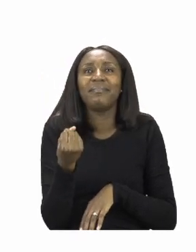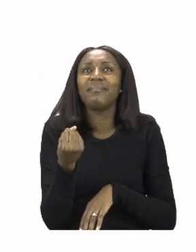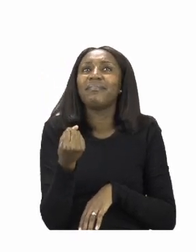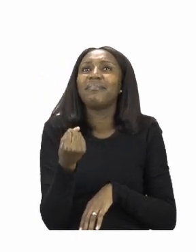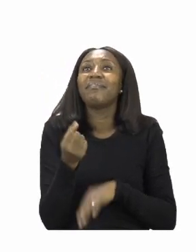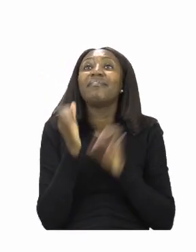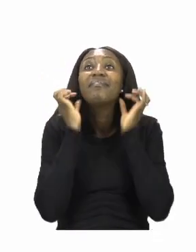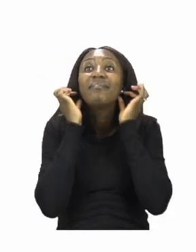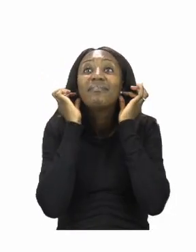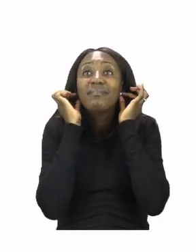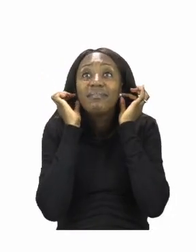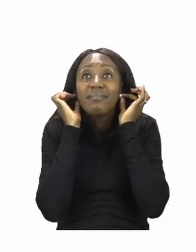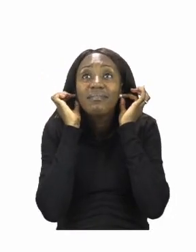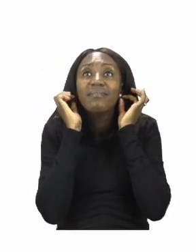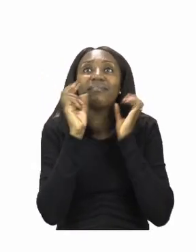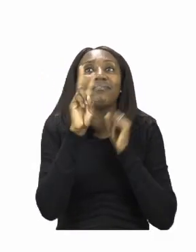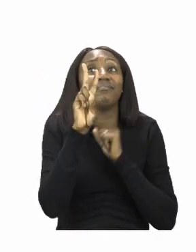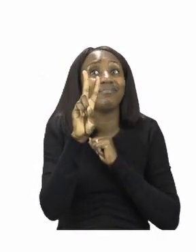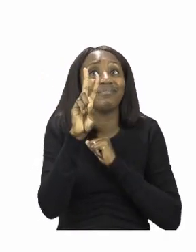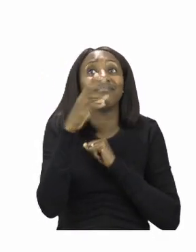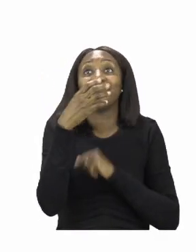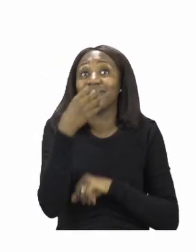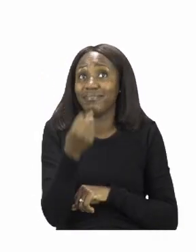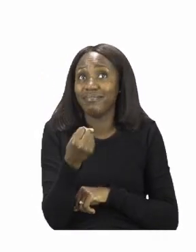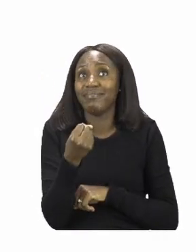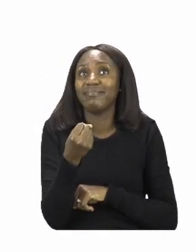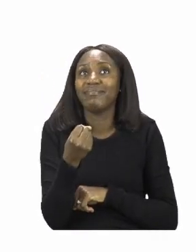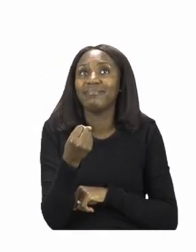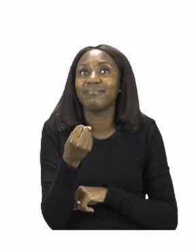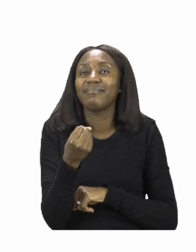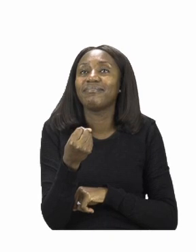I have 2 ears.